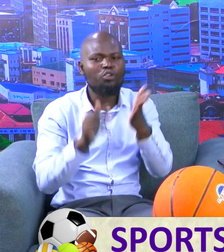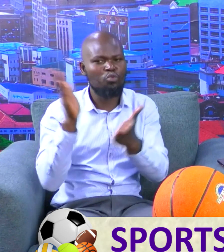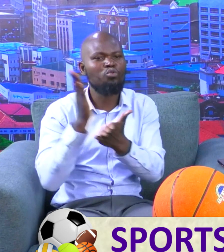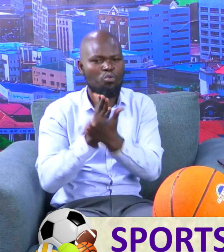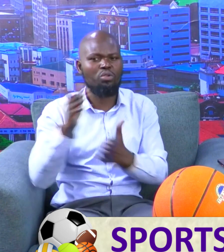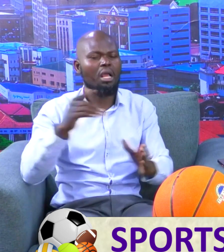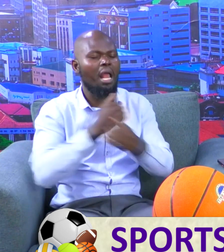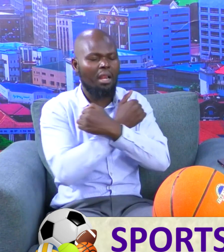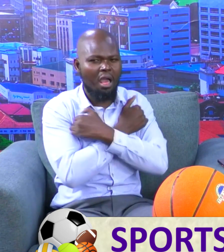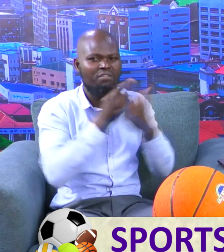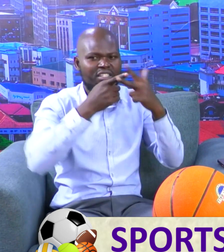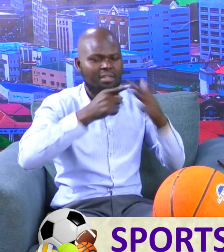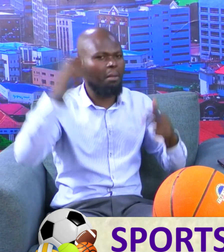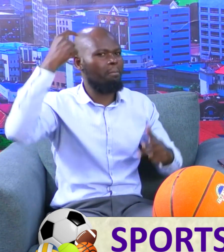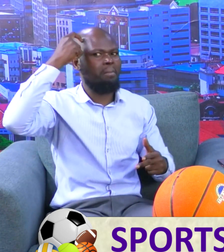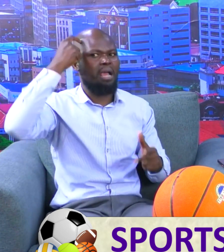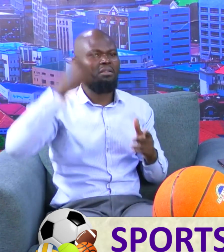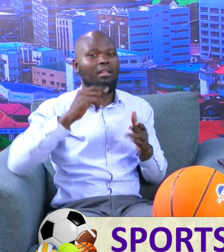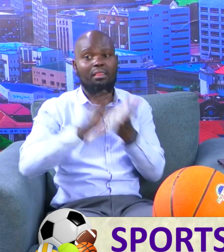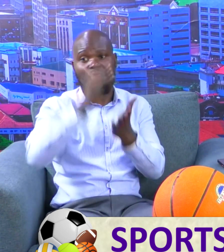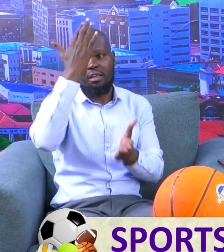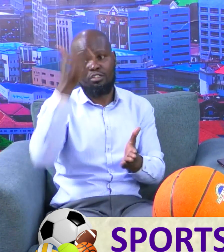as to have more independent goals.